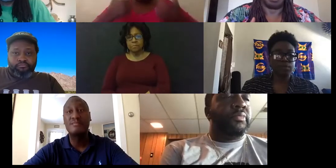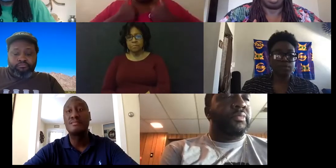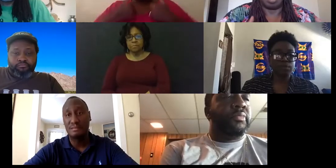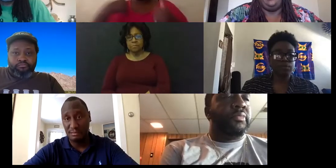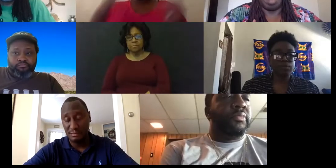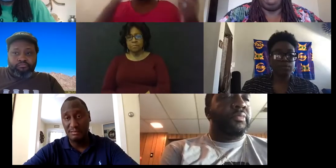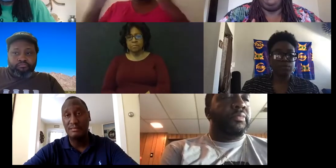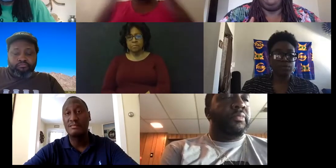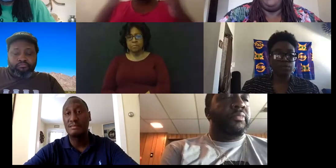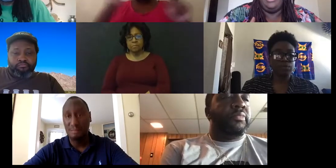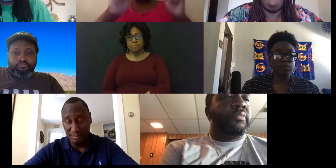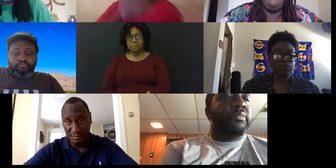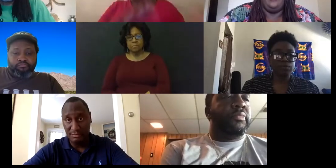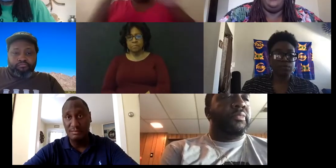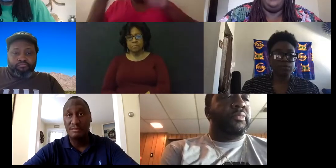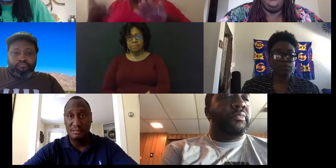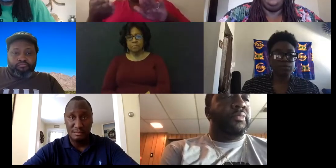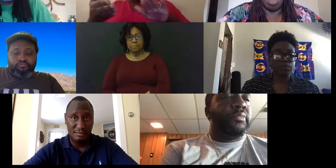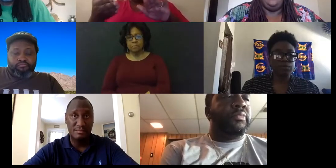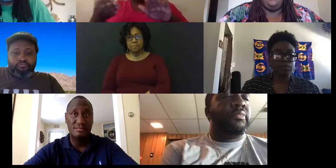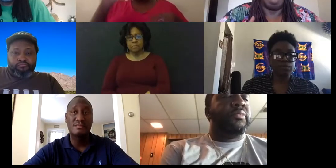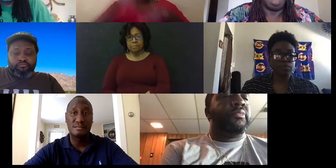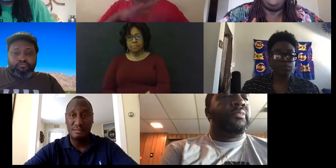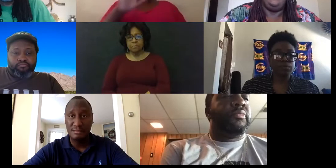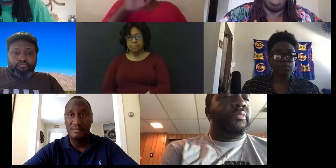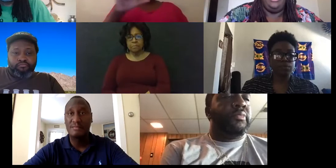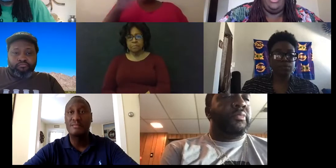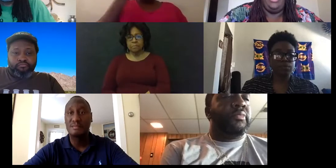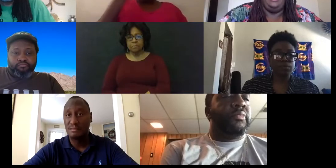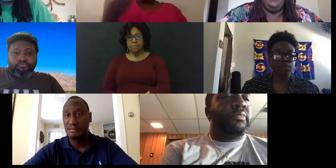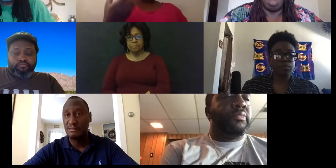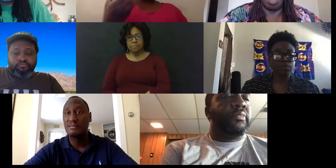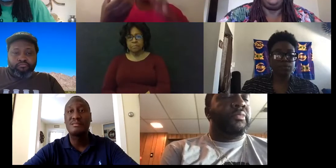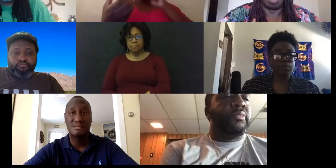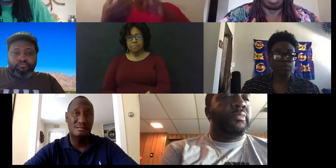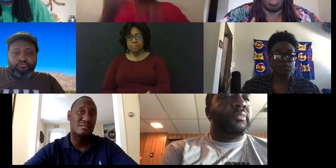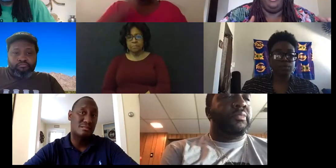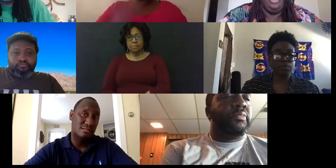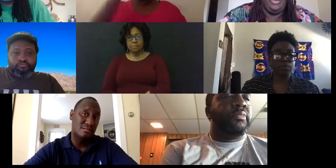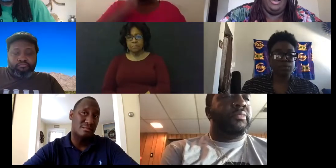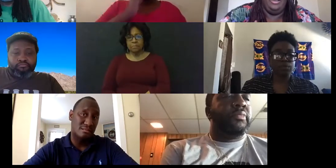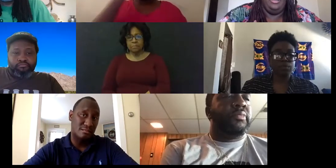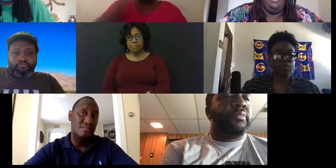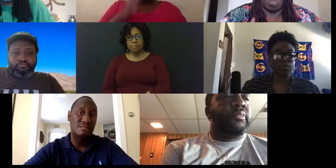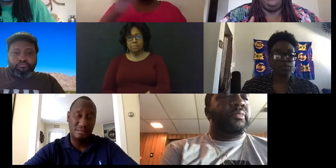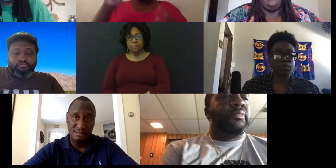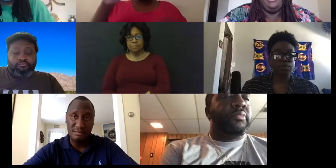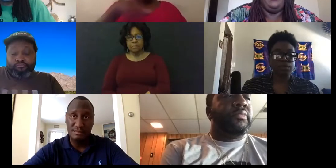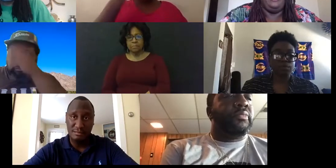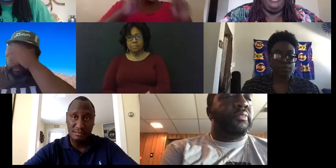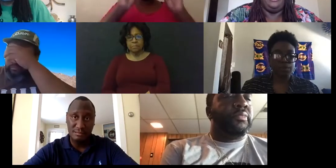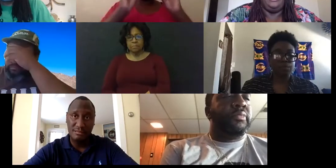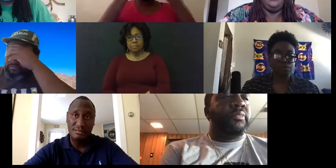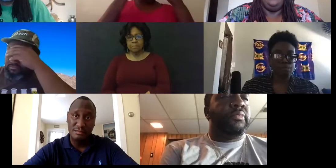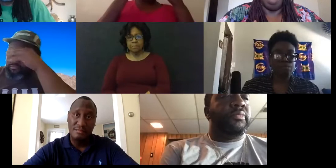see somebody dying on our cell phone every single day, and somebody is smirking on our